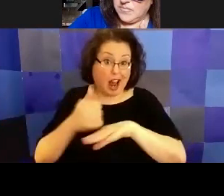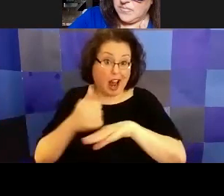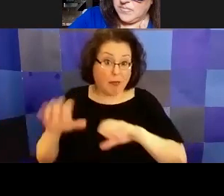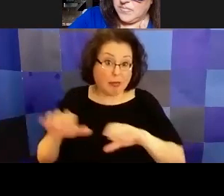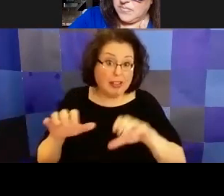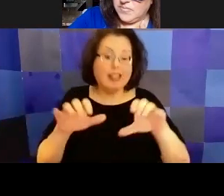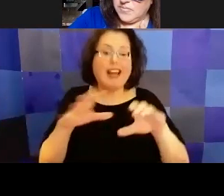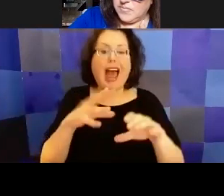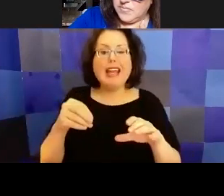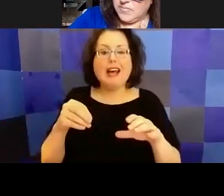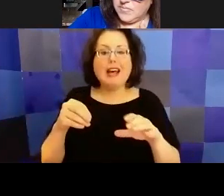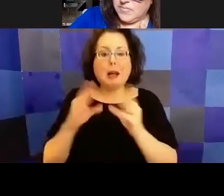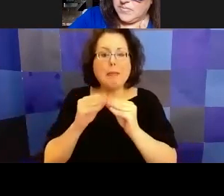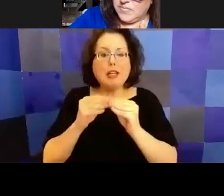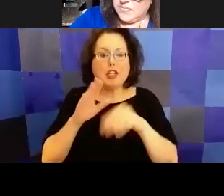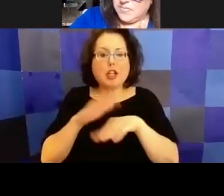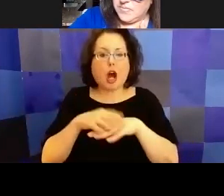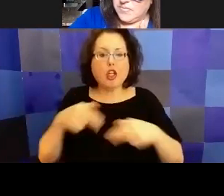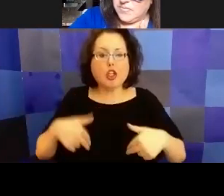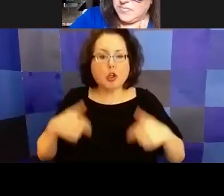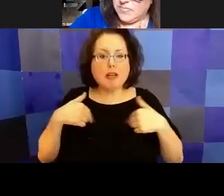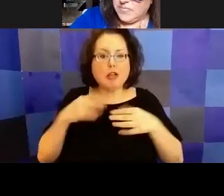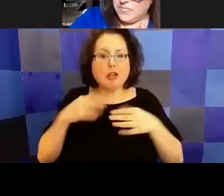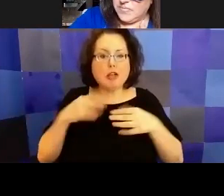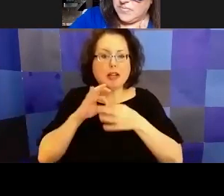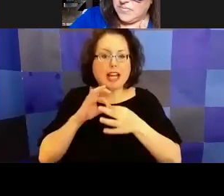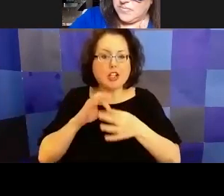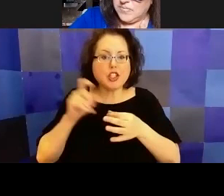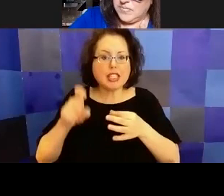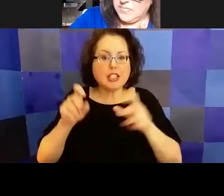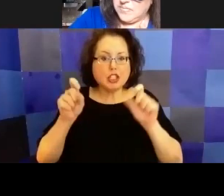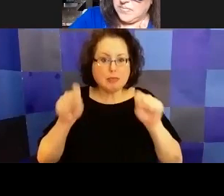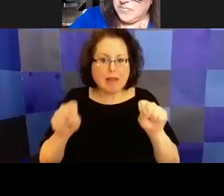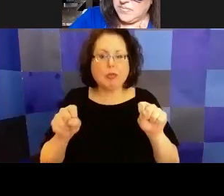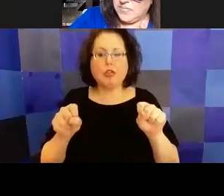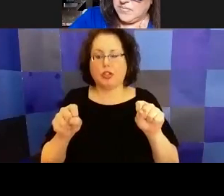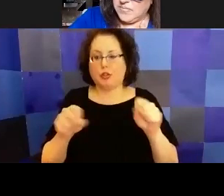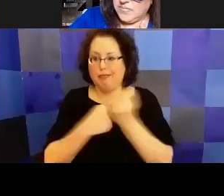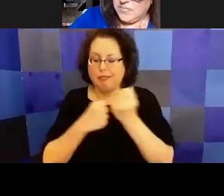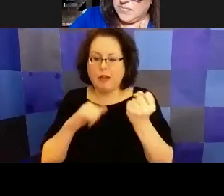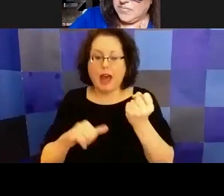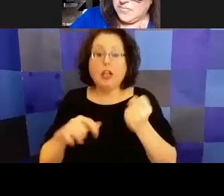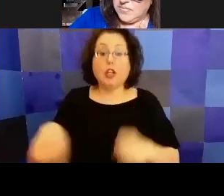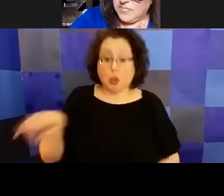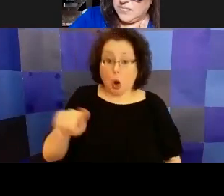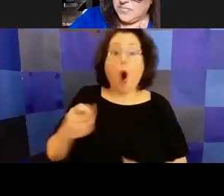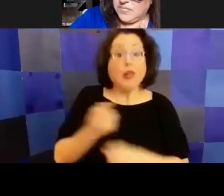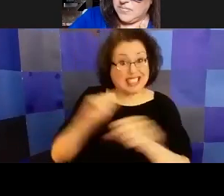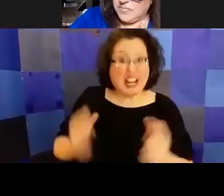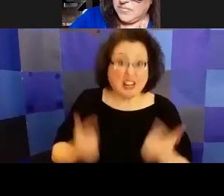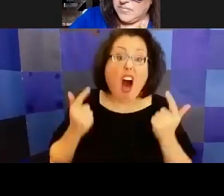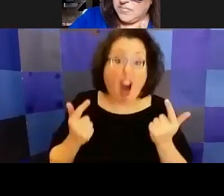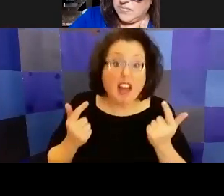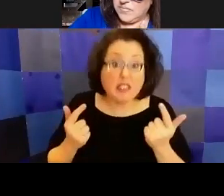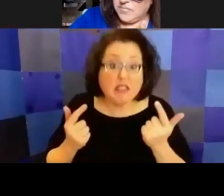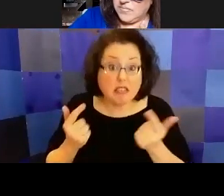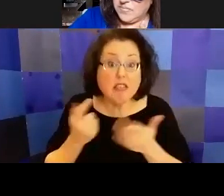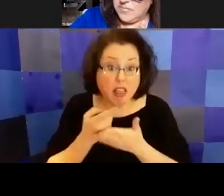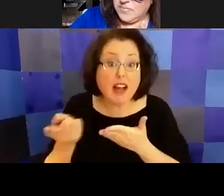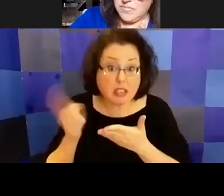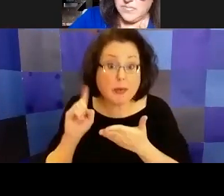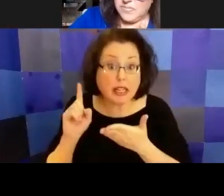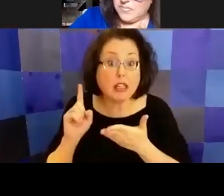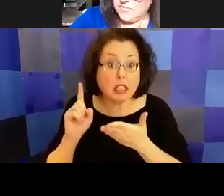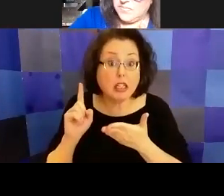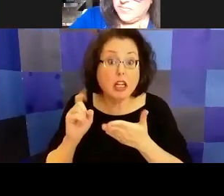needs to be able to. Y'all literally saved lives with the thing you did last week, but if we don't